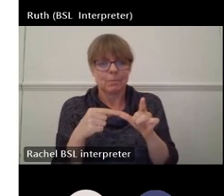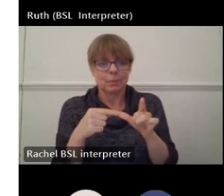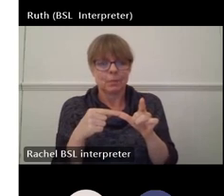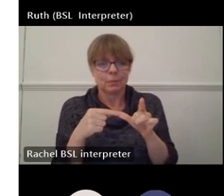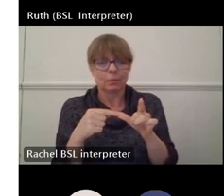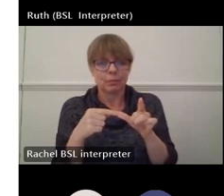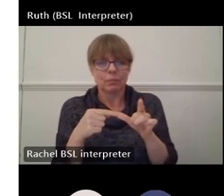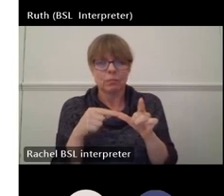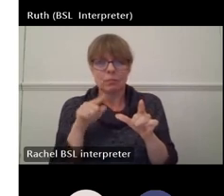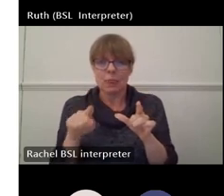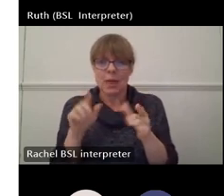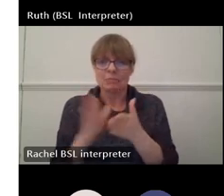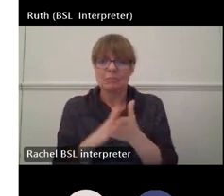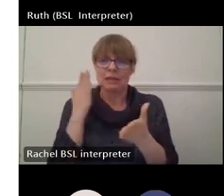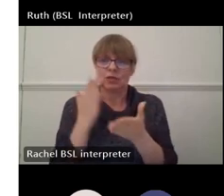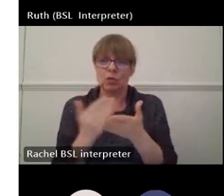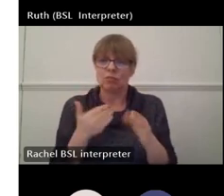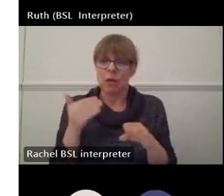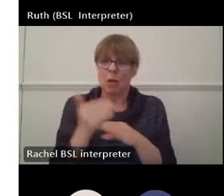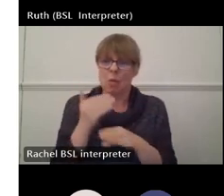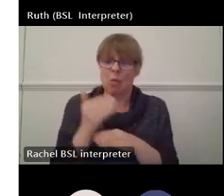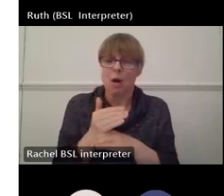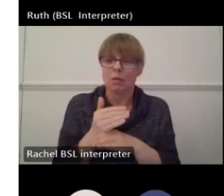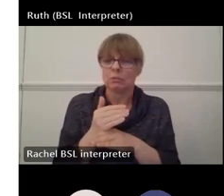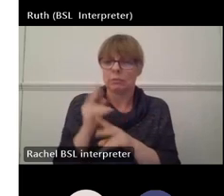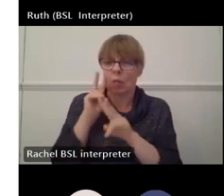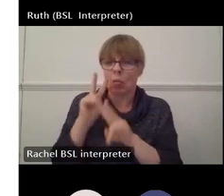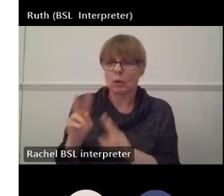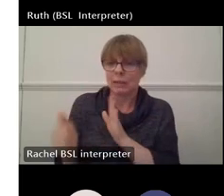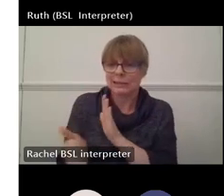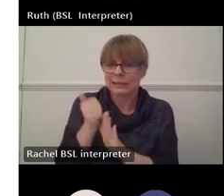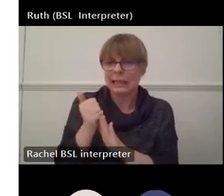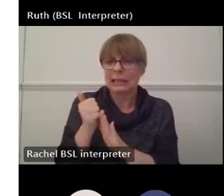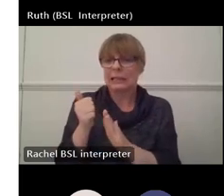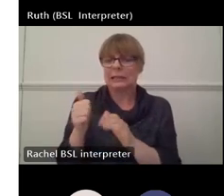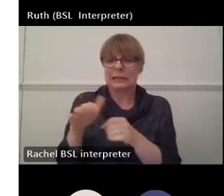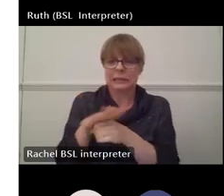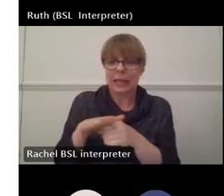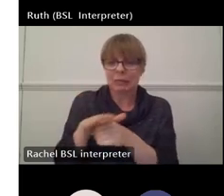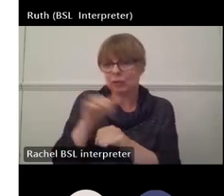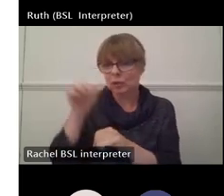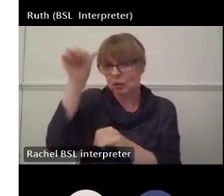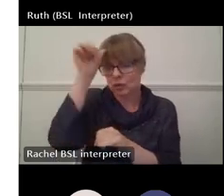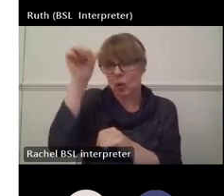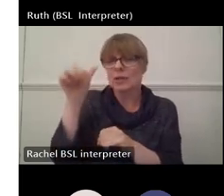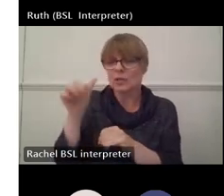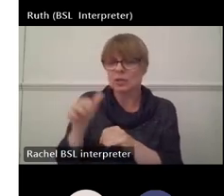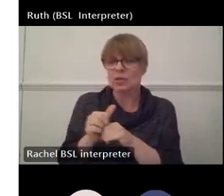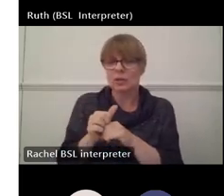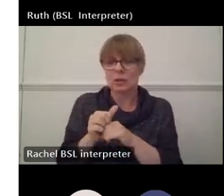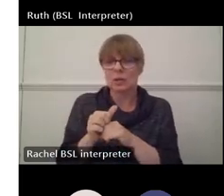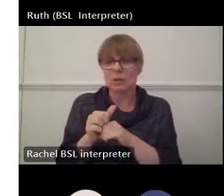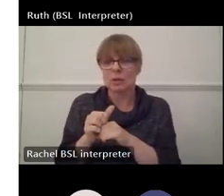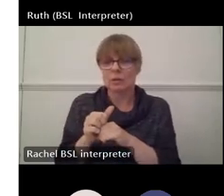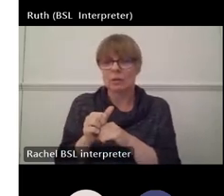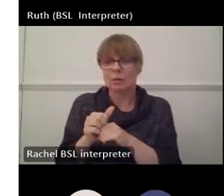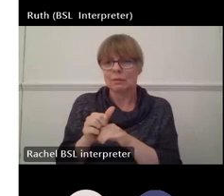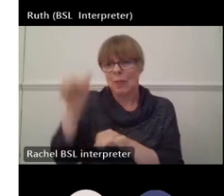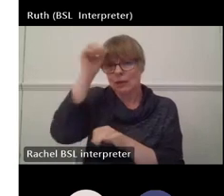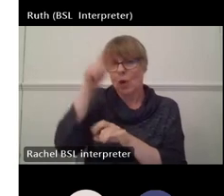you know, they know my talent, my skills, my areas of, let me just get to the end of it, they know I can talk.